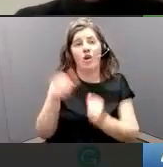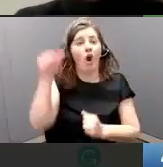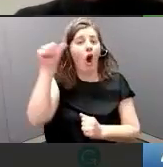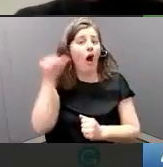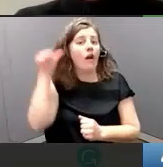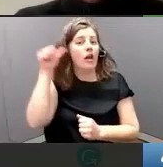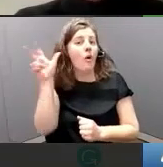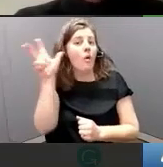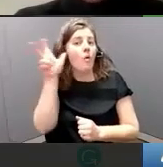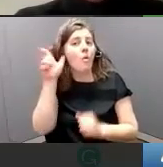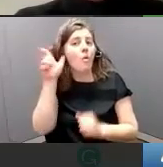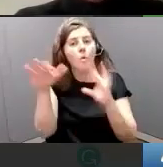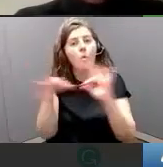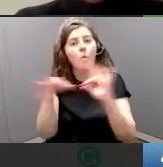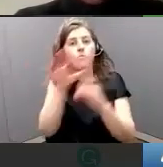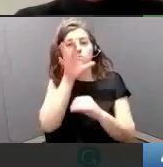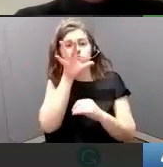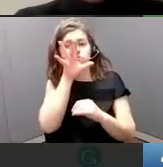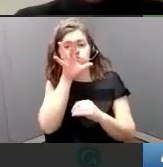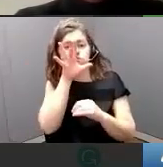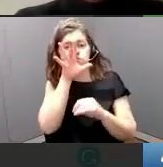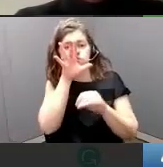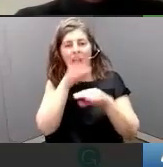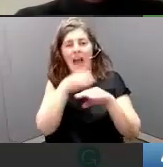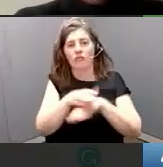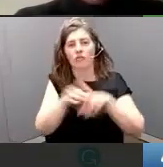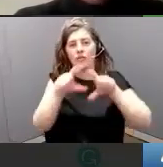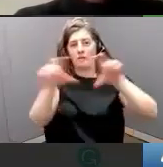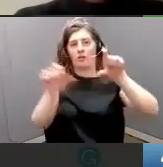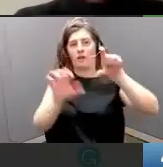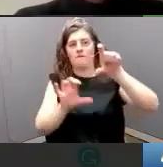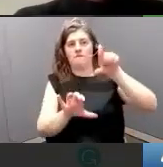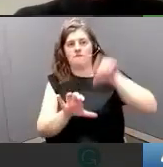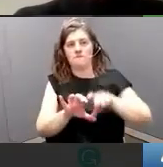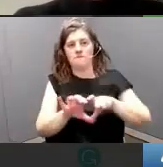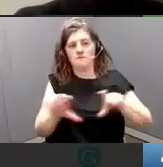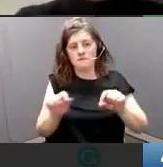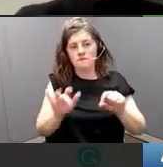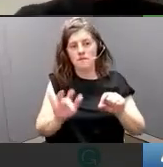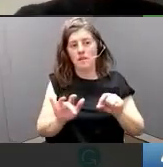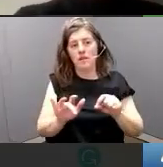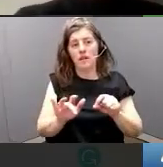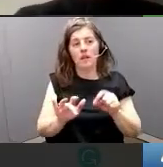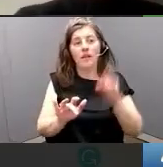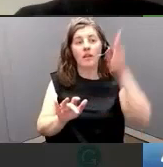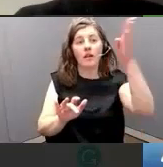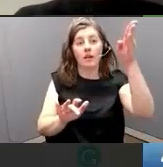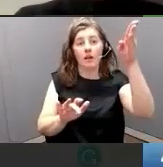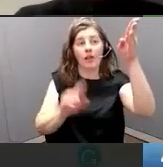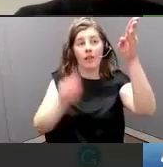narration underneath this paragraph here. Let's go to the next button over,